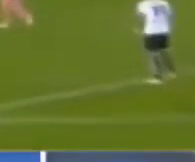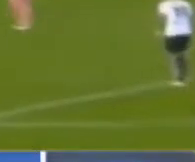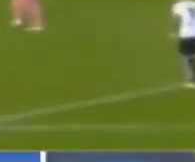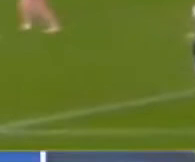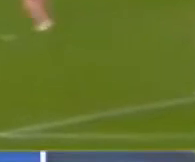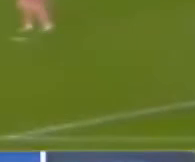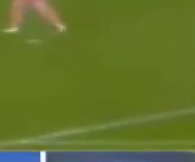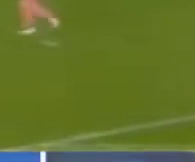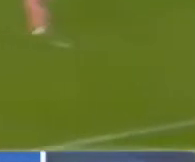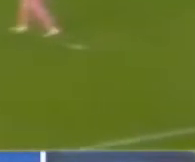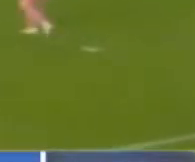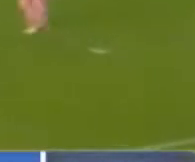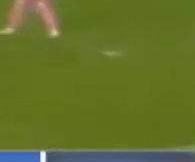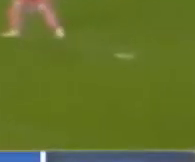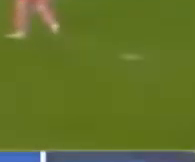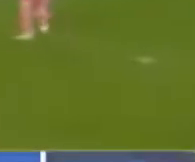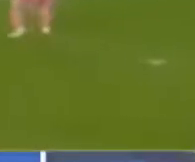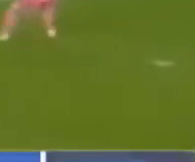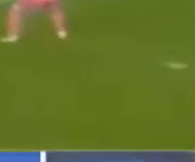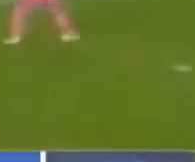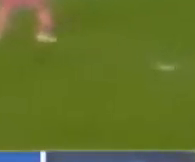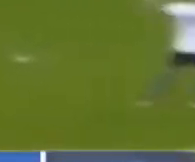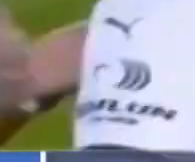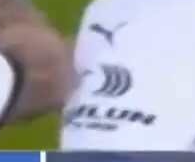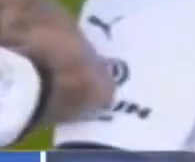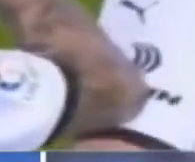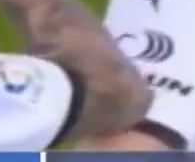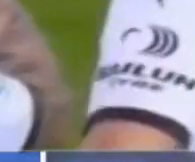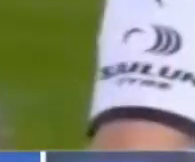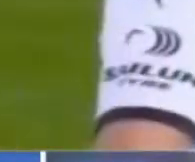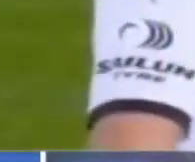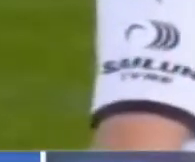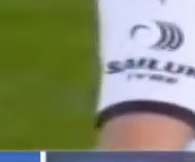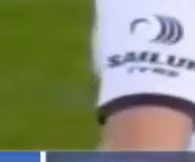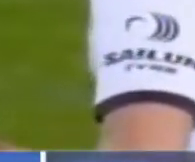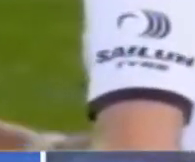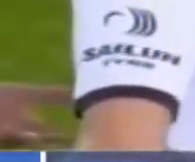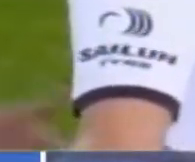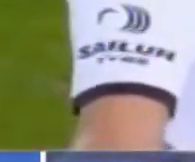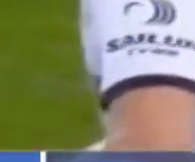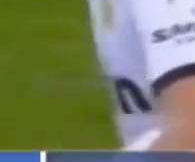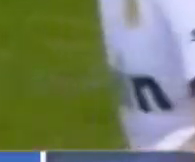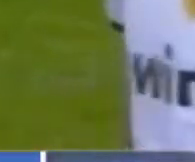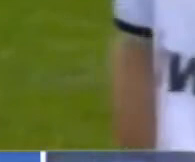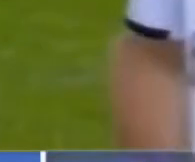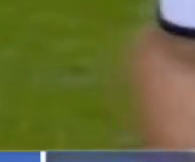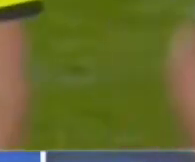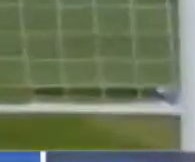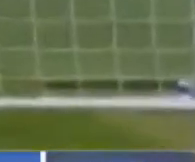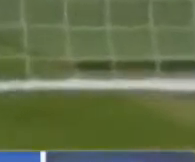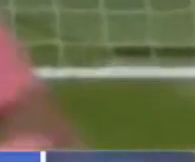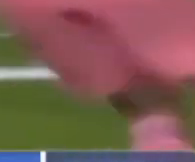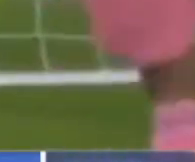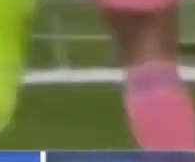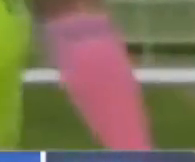the middle and nearly an own goal. And it still might be. But it's scrambled away by Varane. What a sequence that